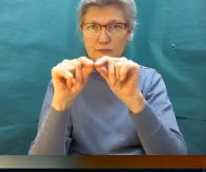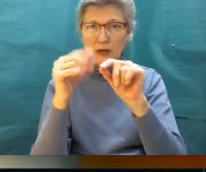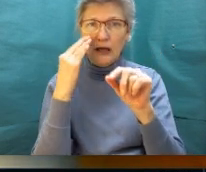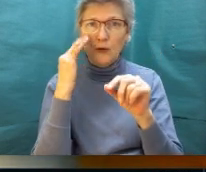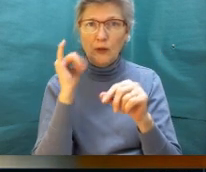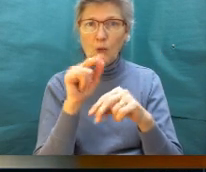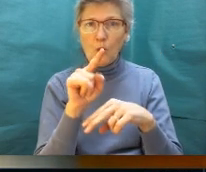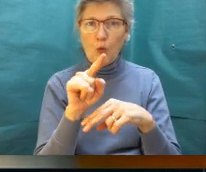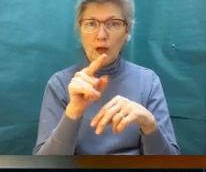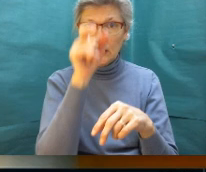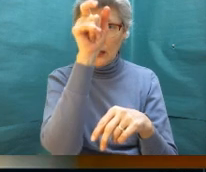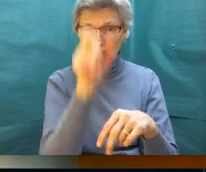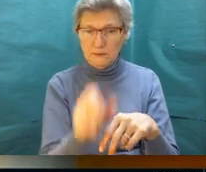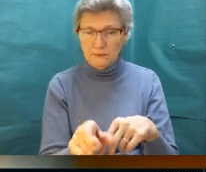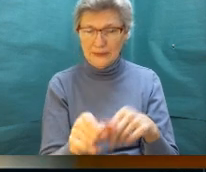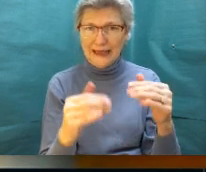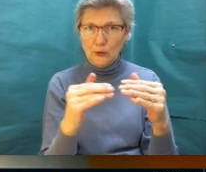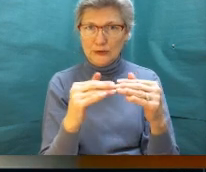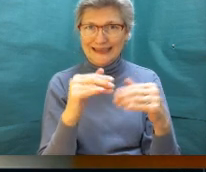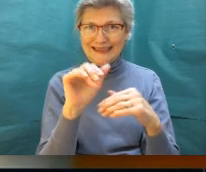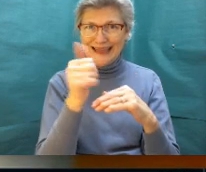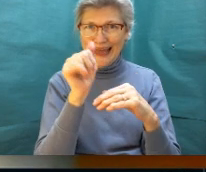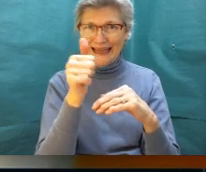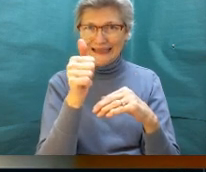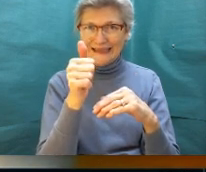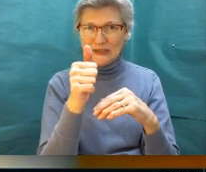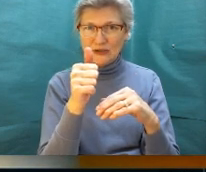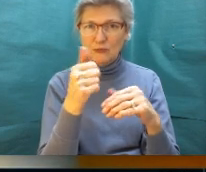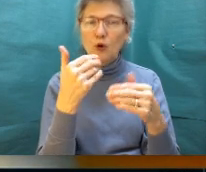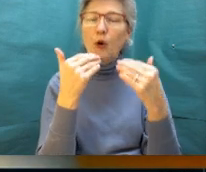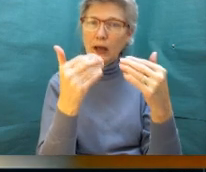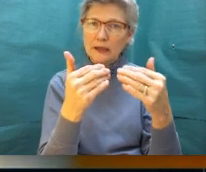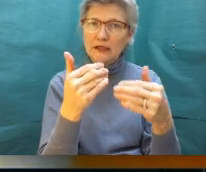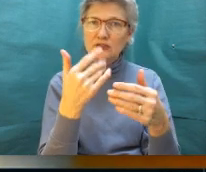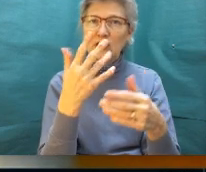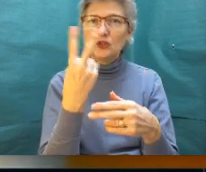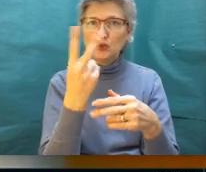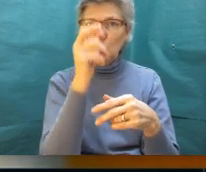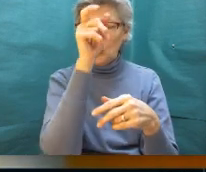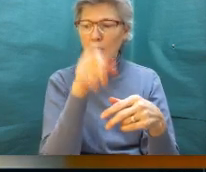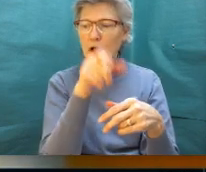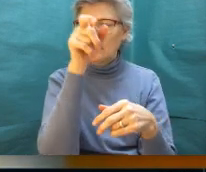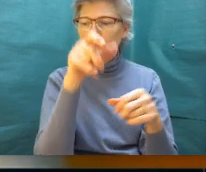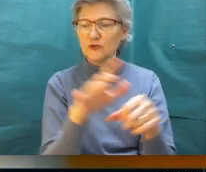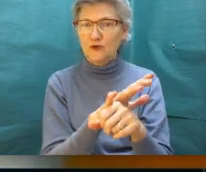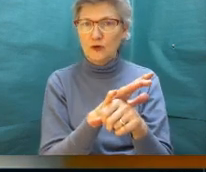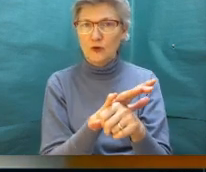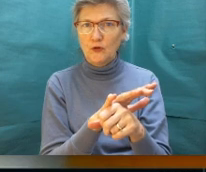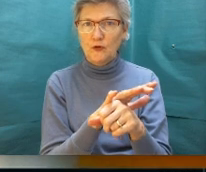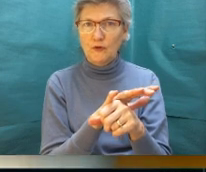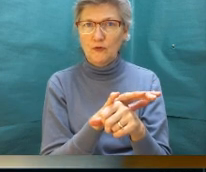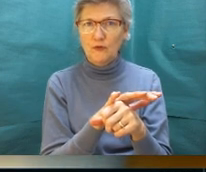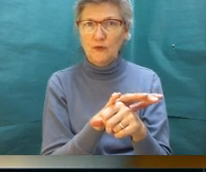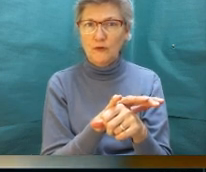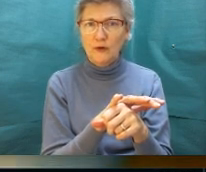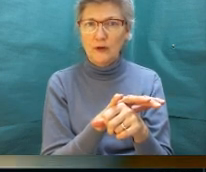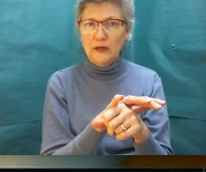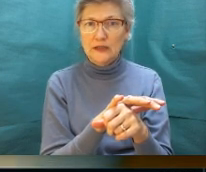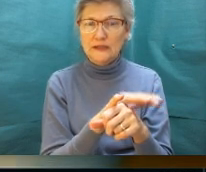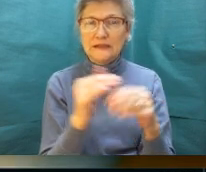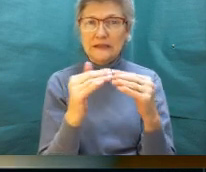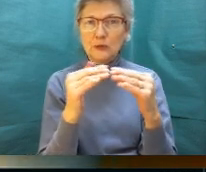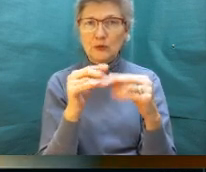that one column is 10 squares, so I'm going to go ahead and shade 2 columns in completely to get